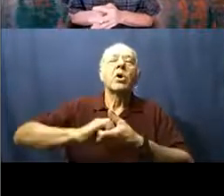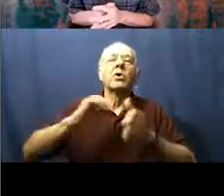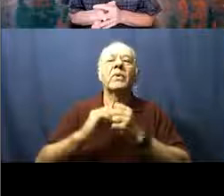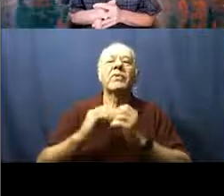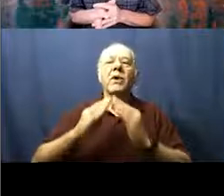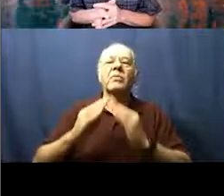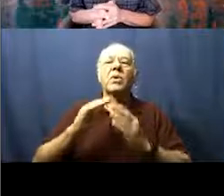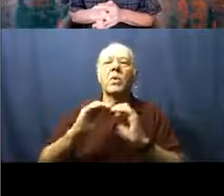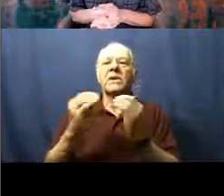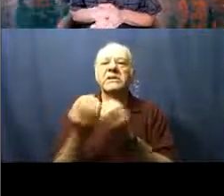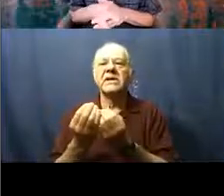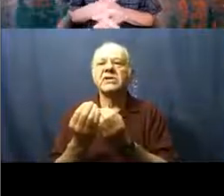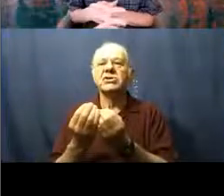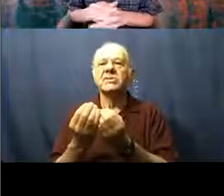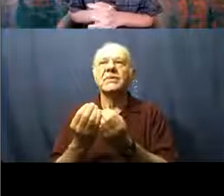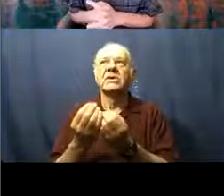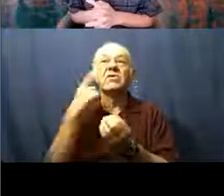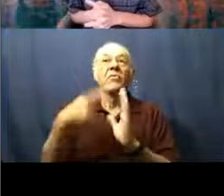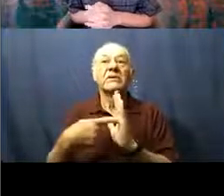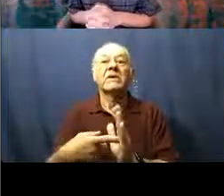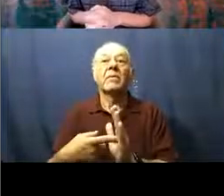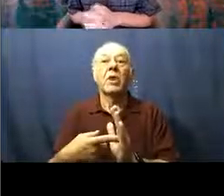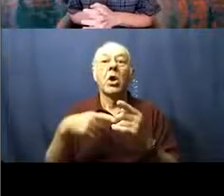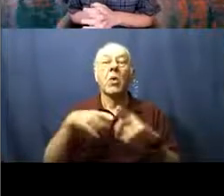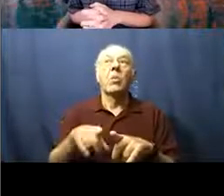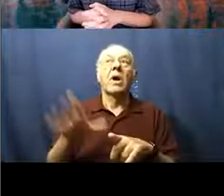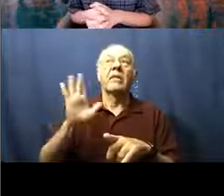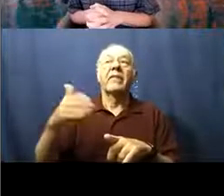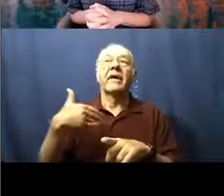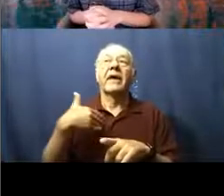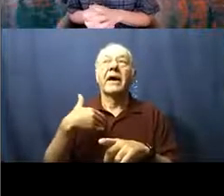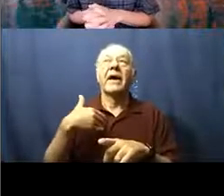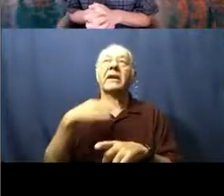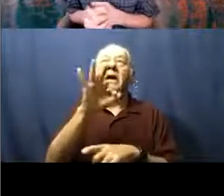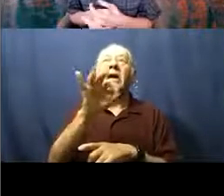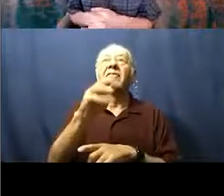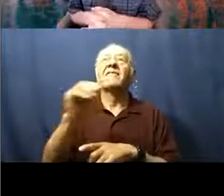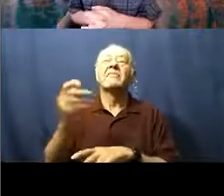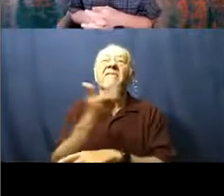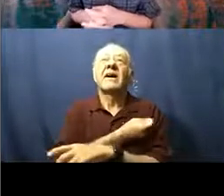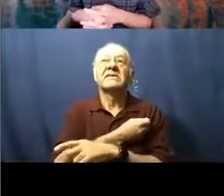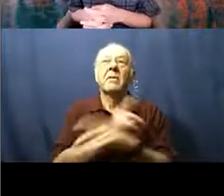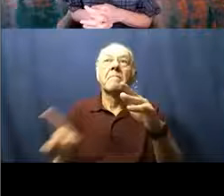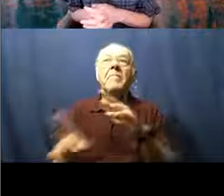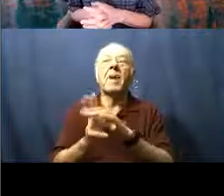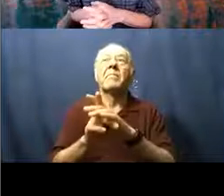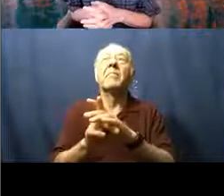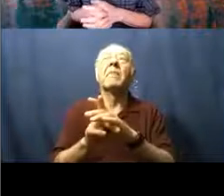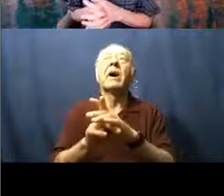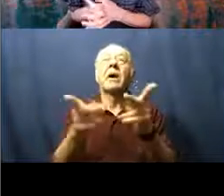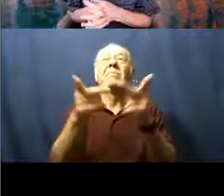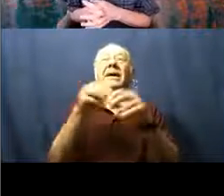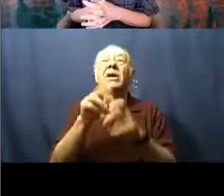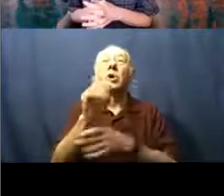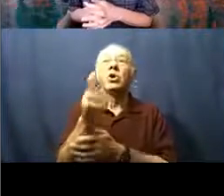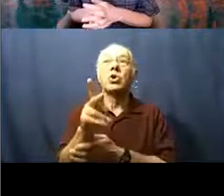community organizations. So for example, when there was a FEMA vaccination pop-up site in Newark